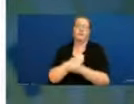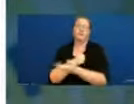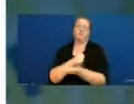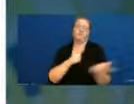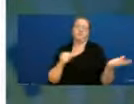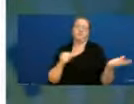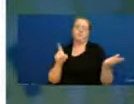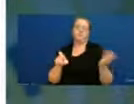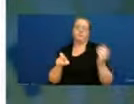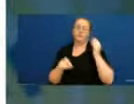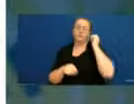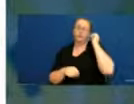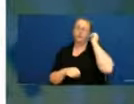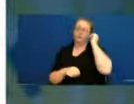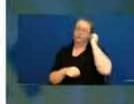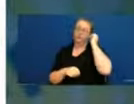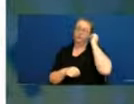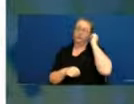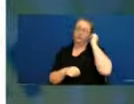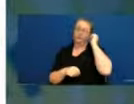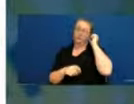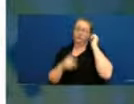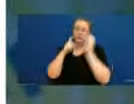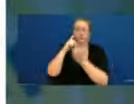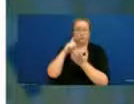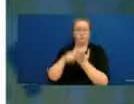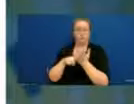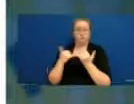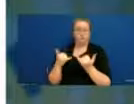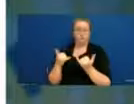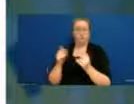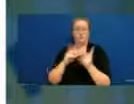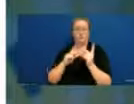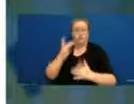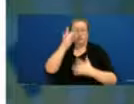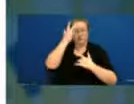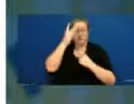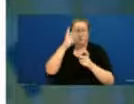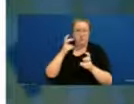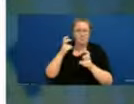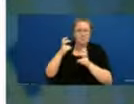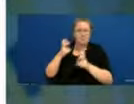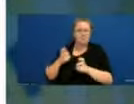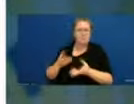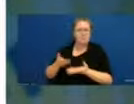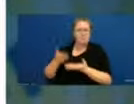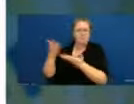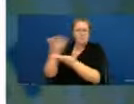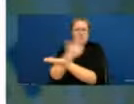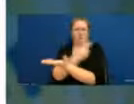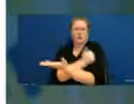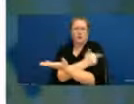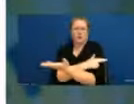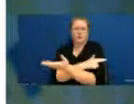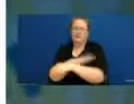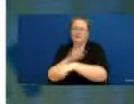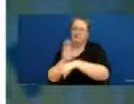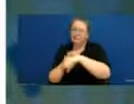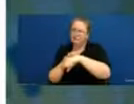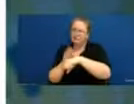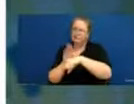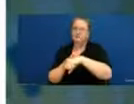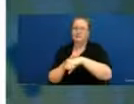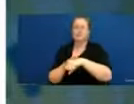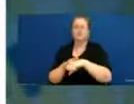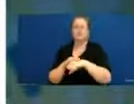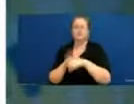starting to see increase in hospitals. We're starting to see more people in long-term care being affected. And that's our signal. It's time